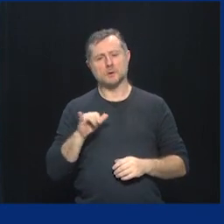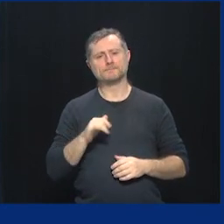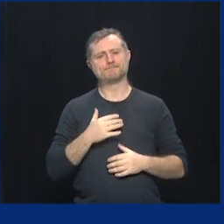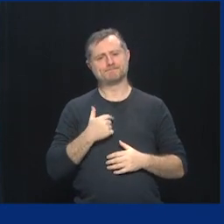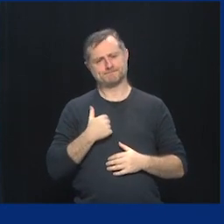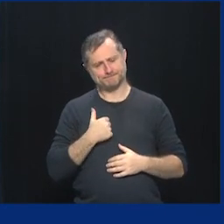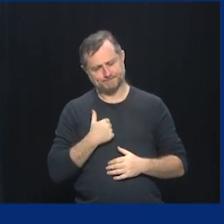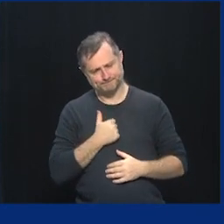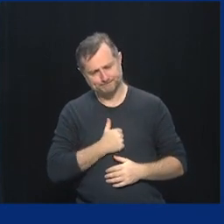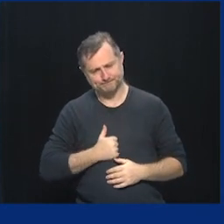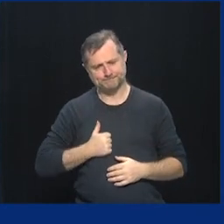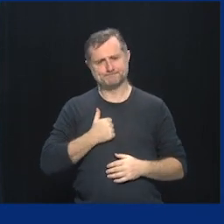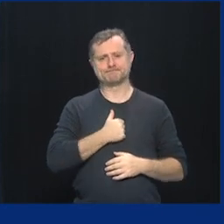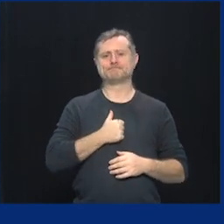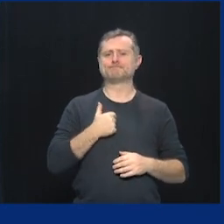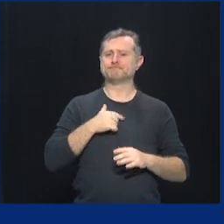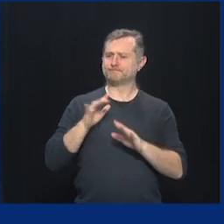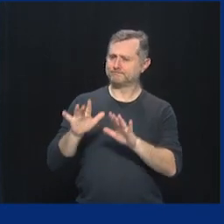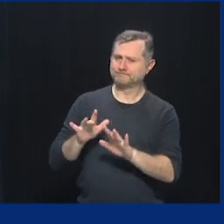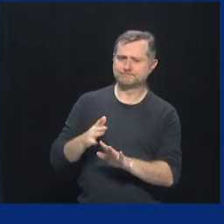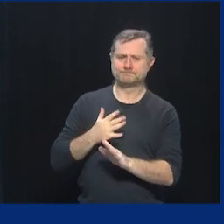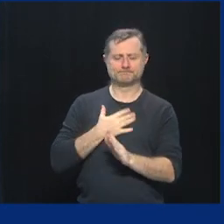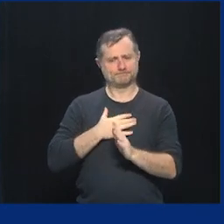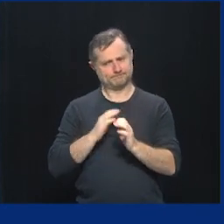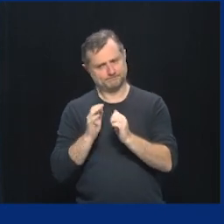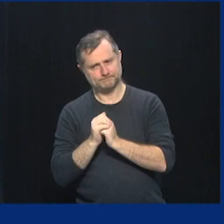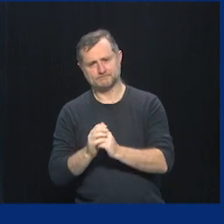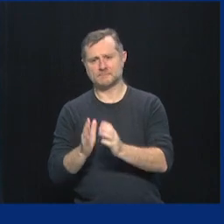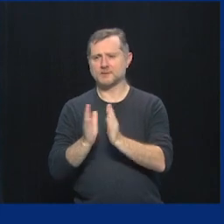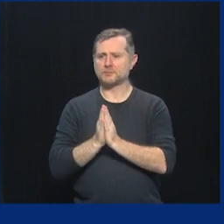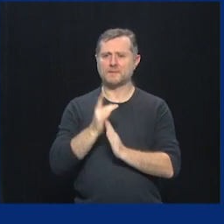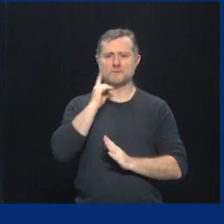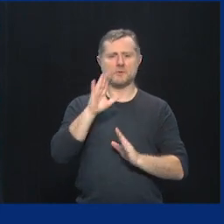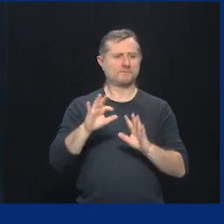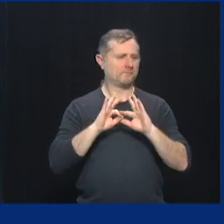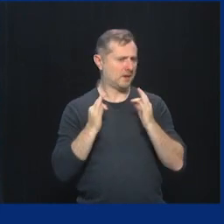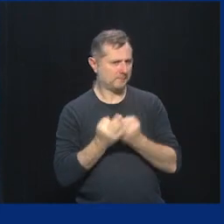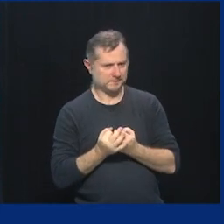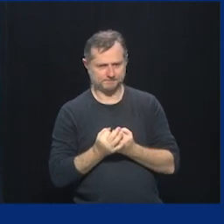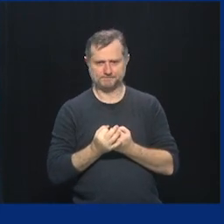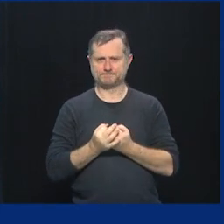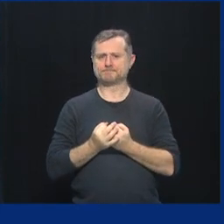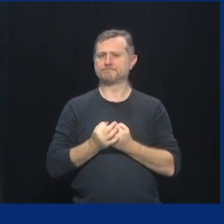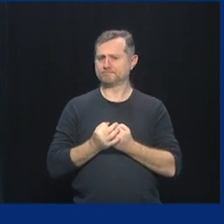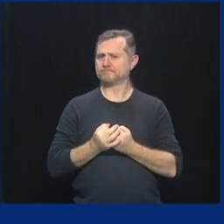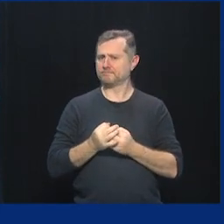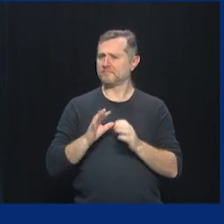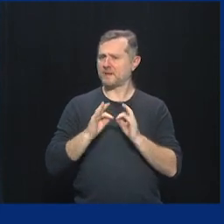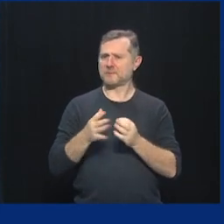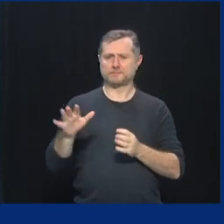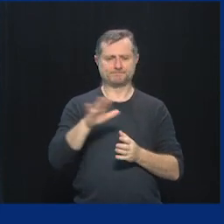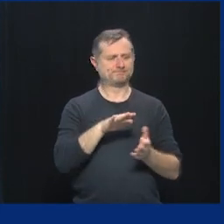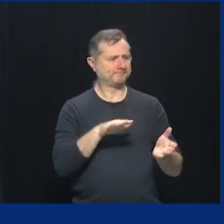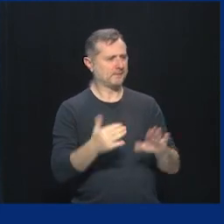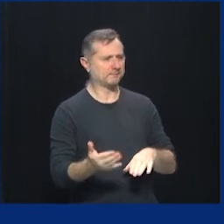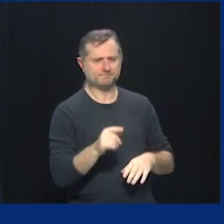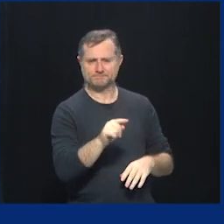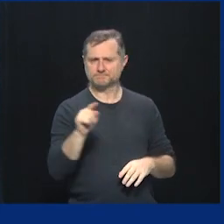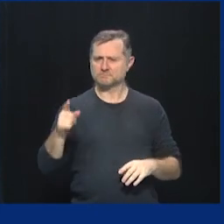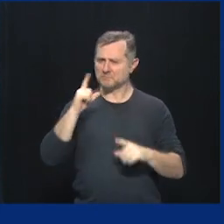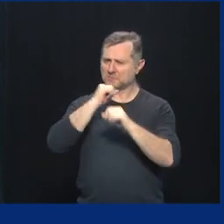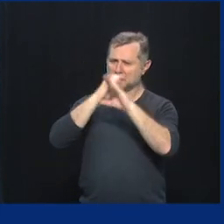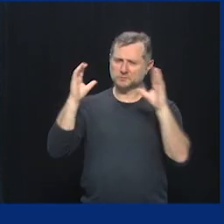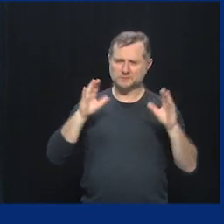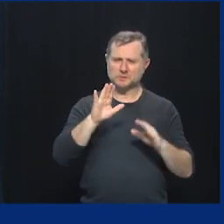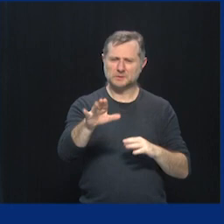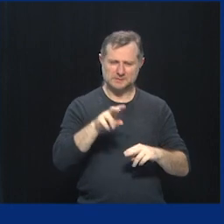and prayers to all of the families who have lost loved ones. Imagine the horror of you're sitting in your own basement apartment